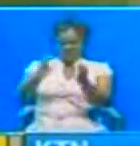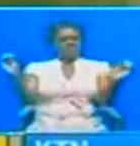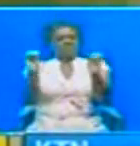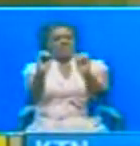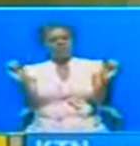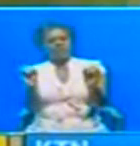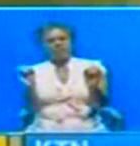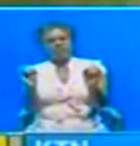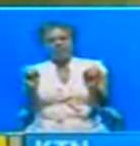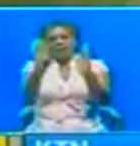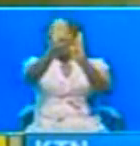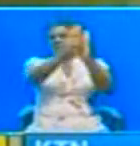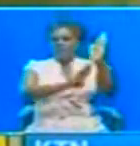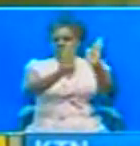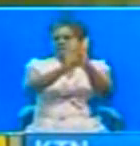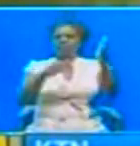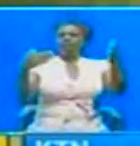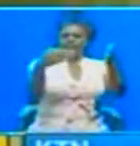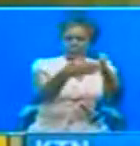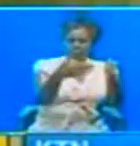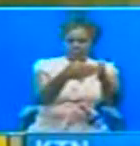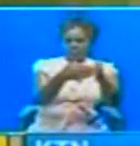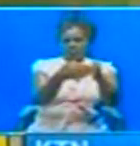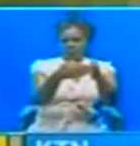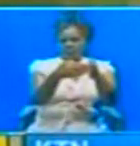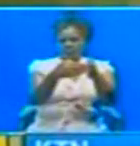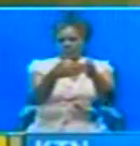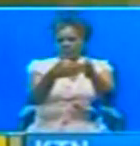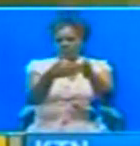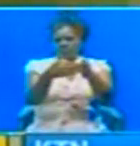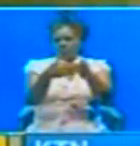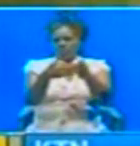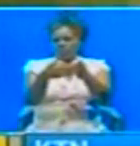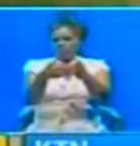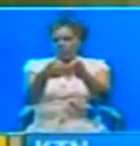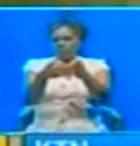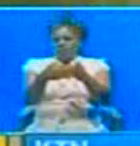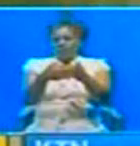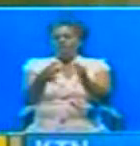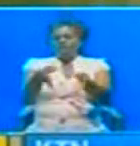myself that a bill ceases to be efficacious because